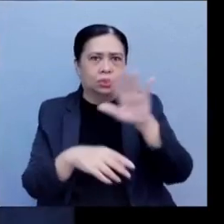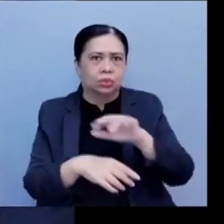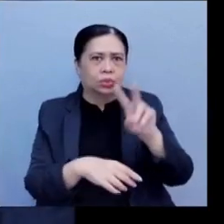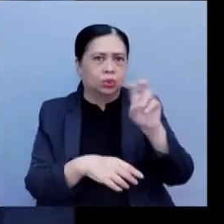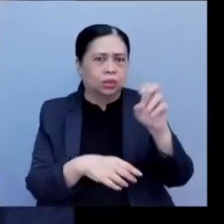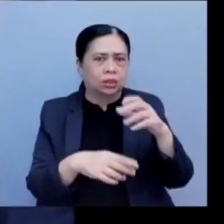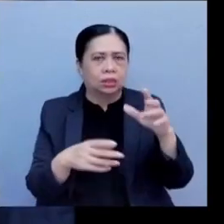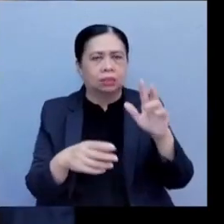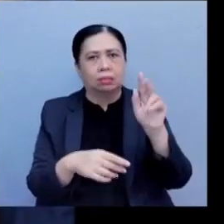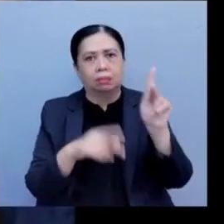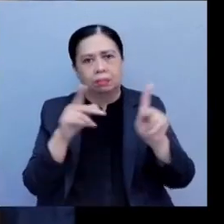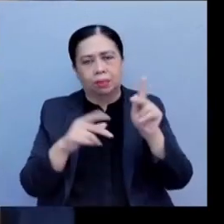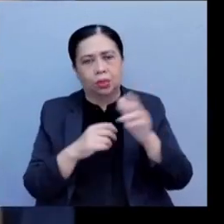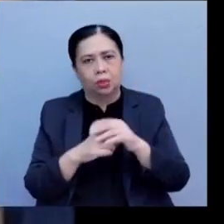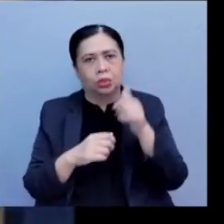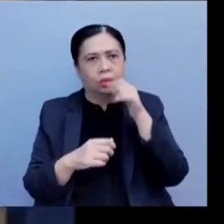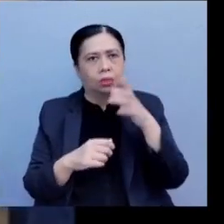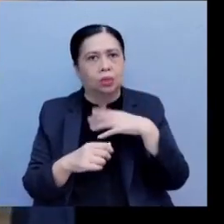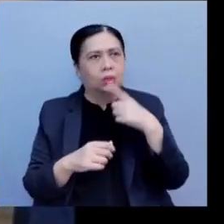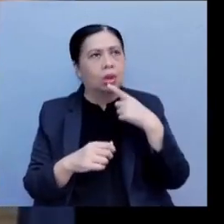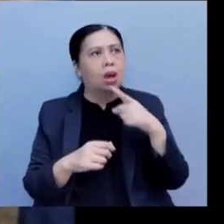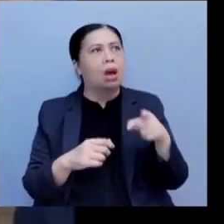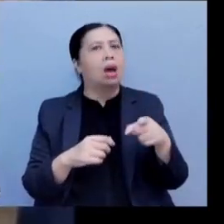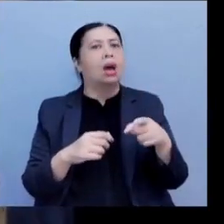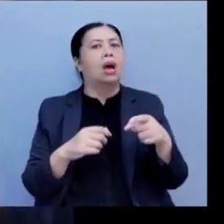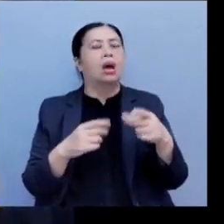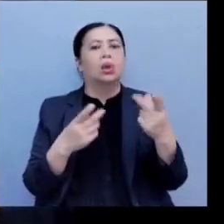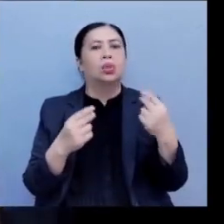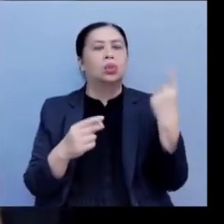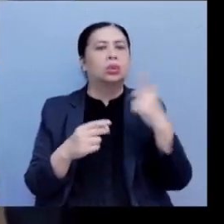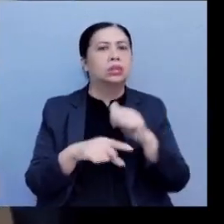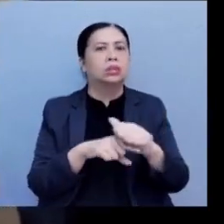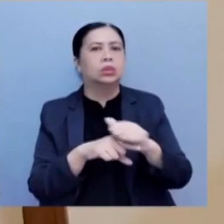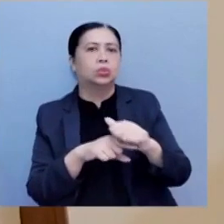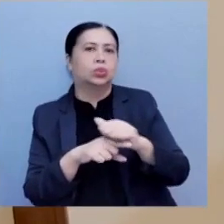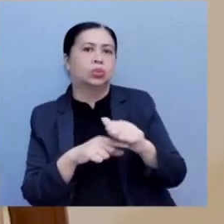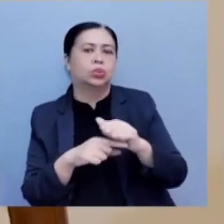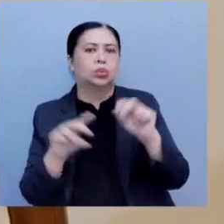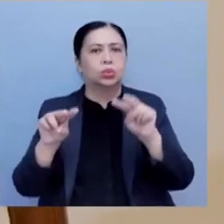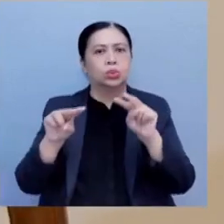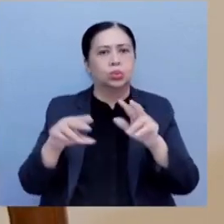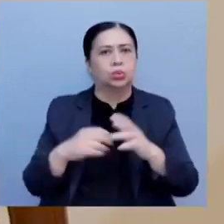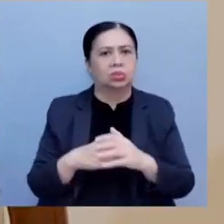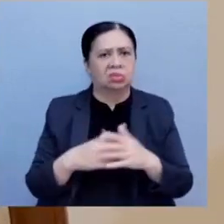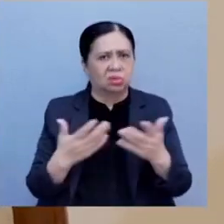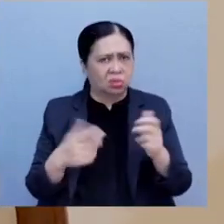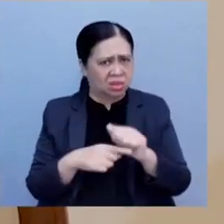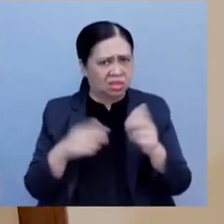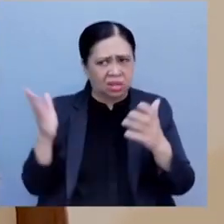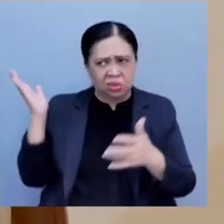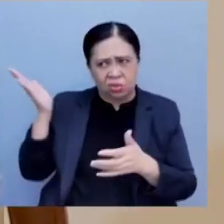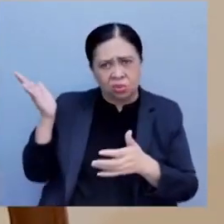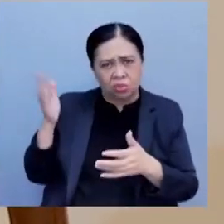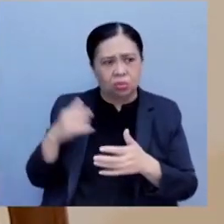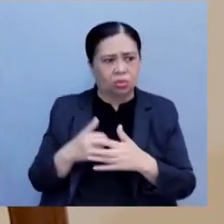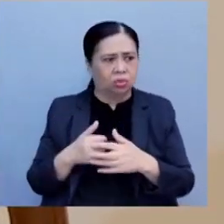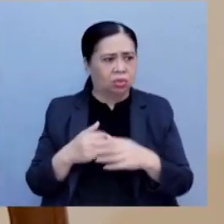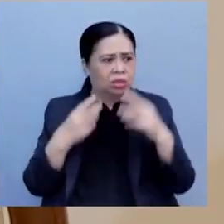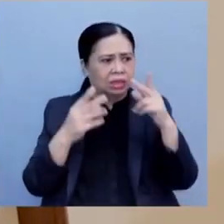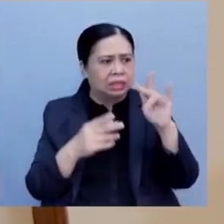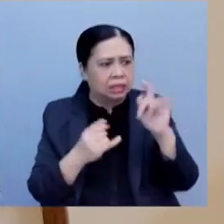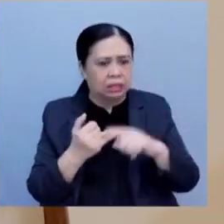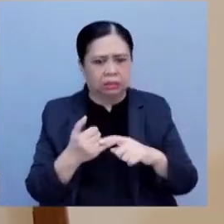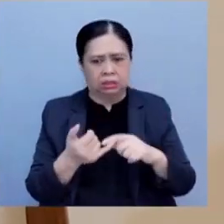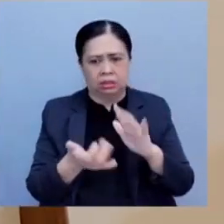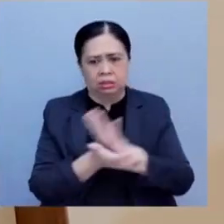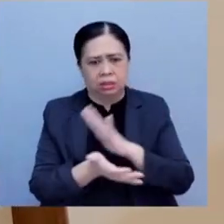participants. The woman claimed they were conducting a poll watchers training. Wala namang trainer, walang watchers kit, wala namang kahit na anong